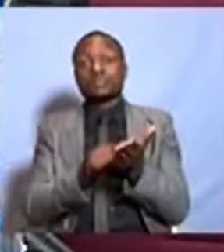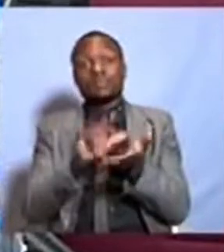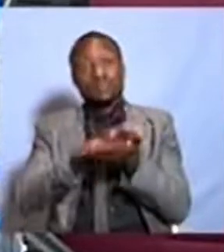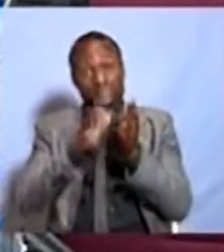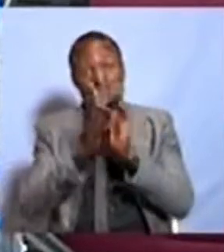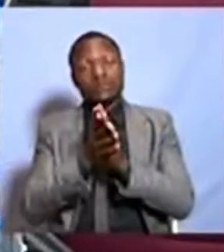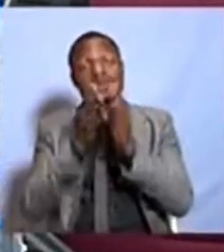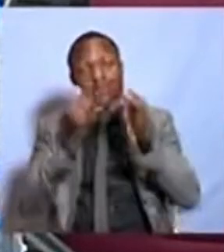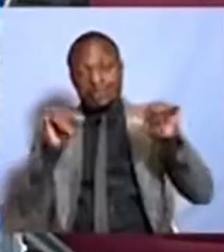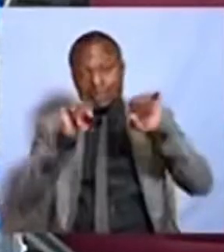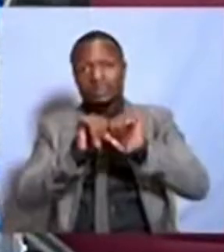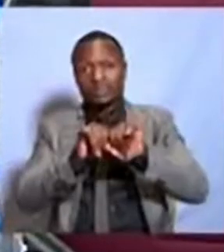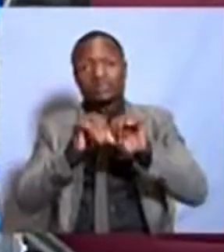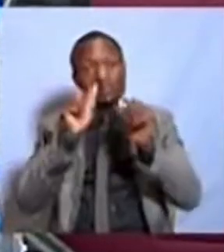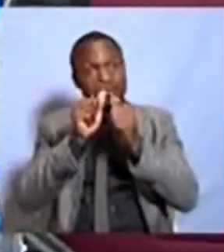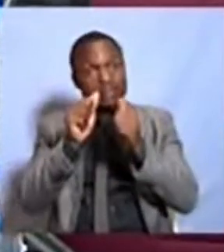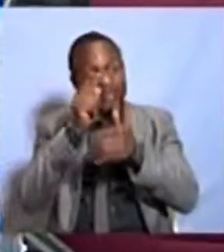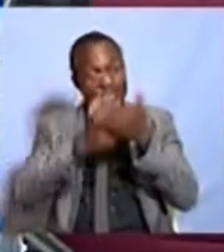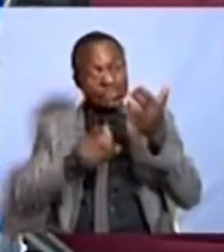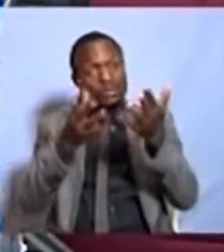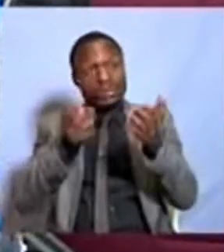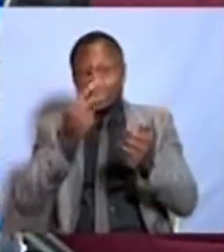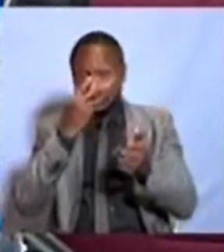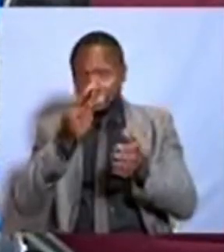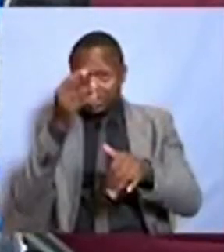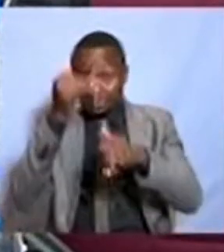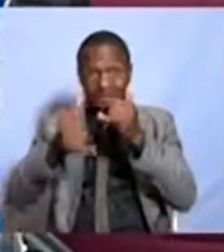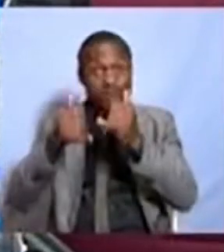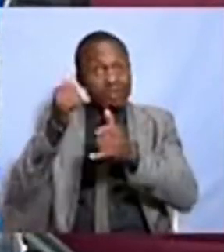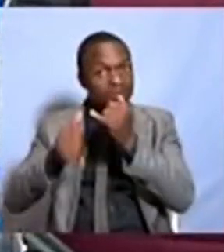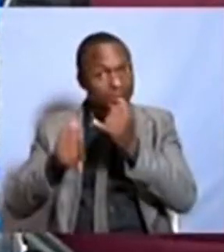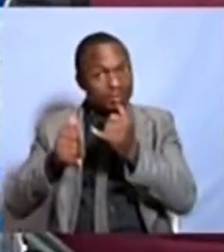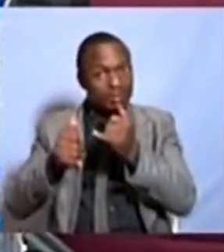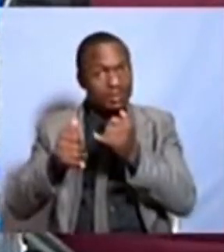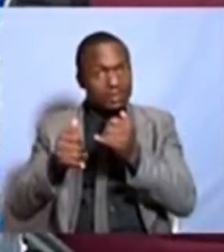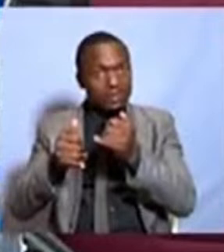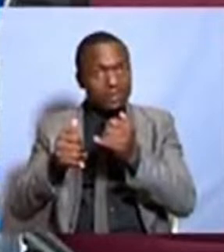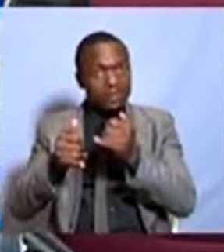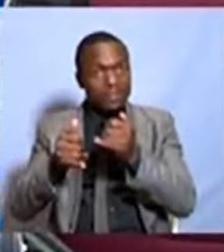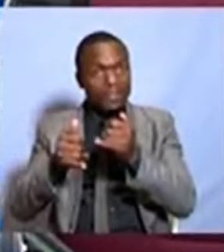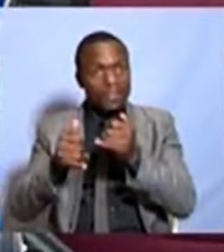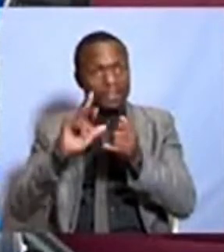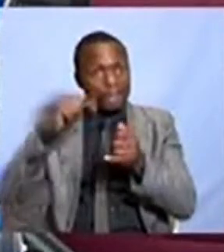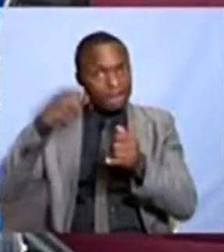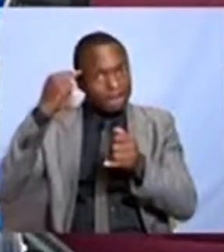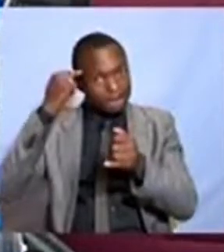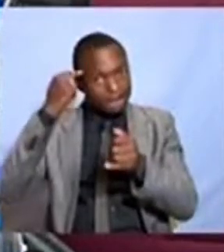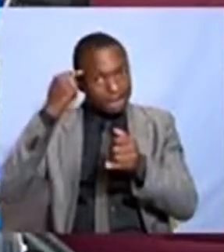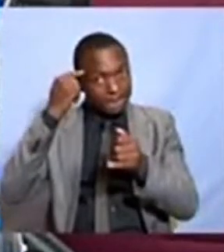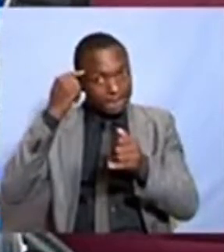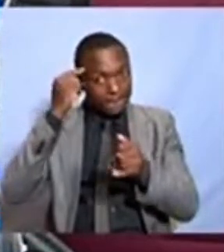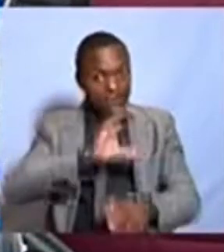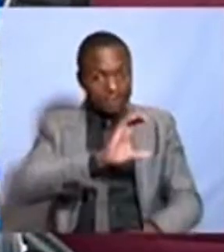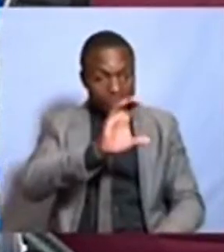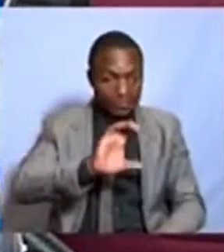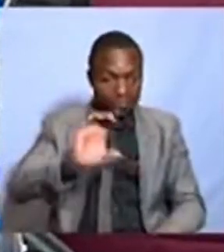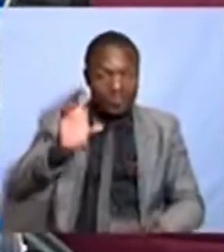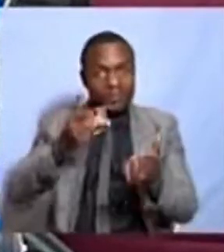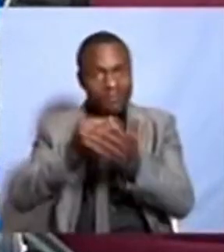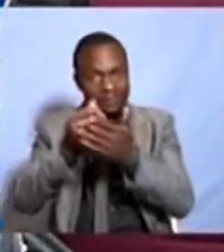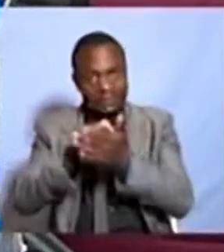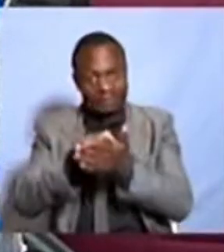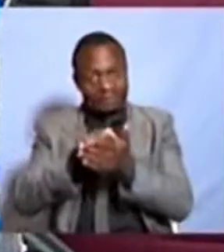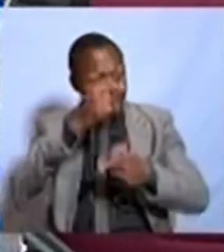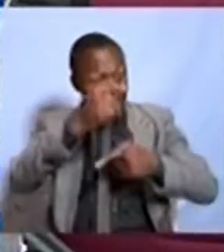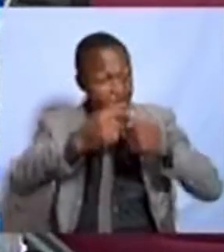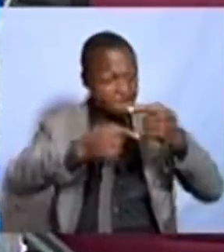key when in terms of what we want to see at the end of the government dispersing funds. So it's an